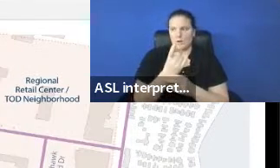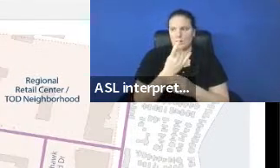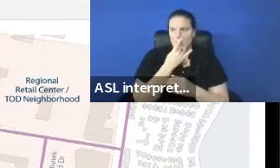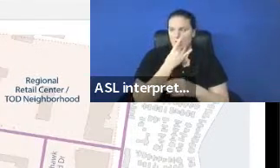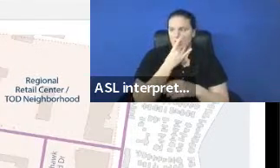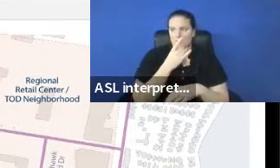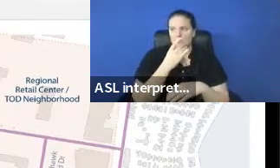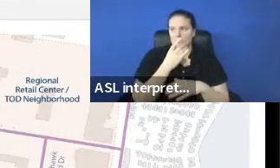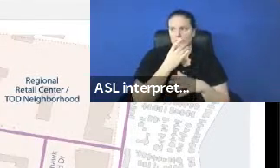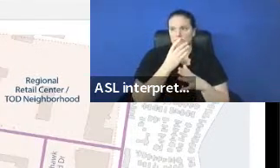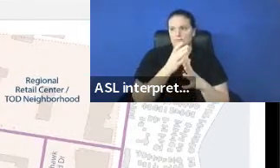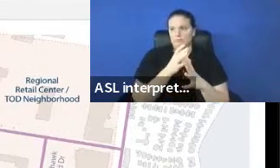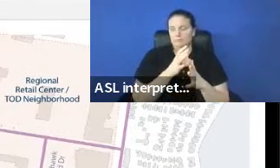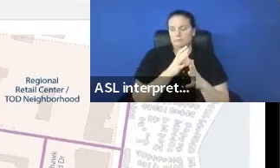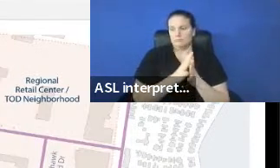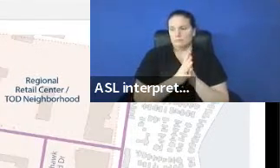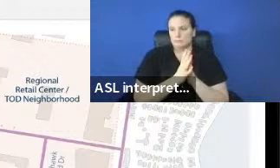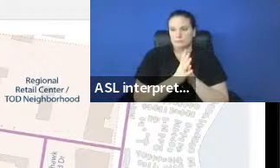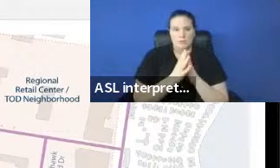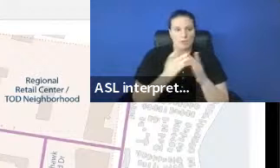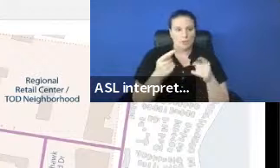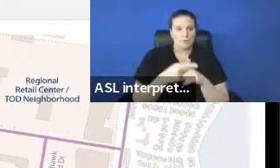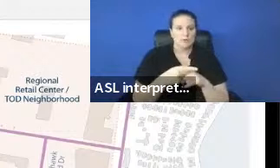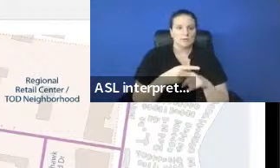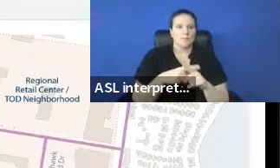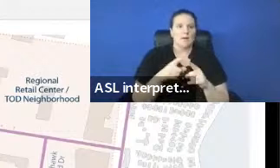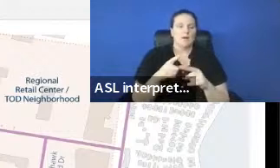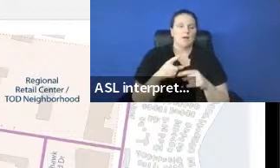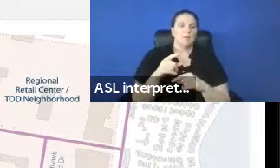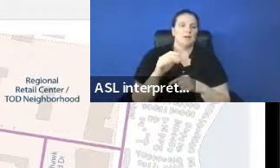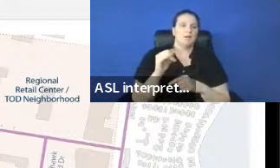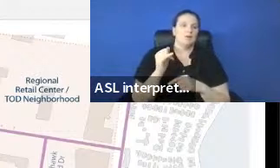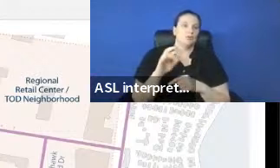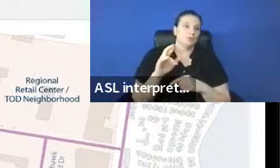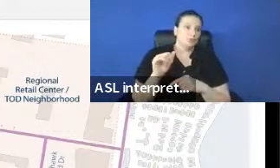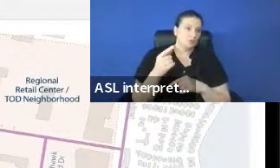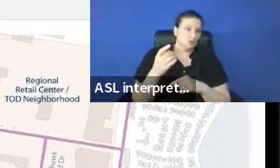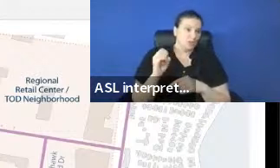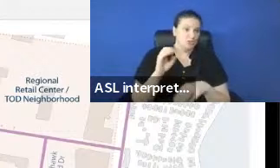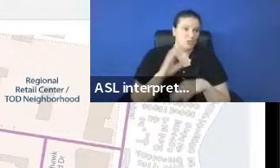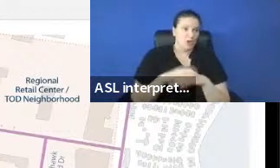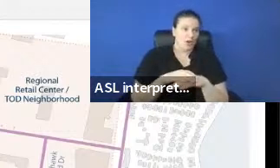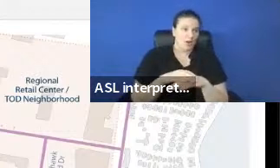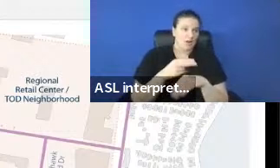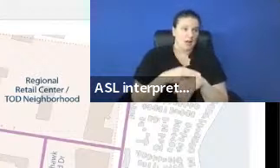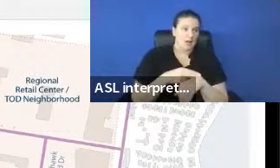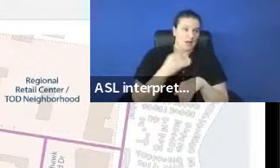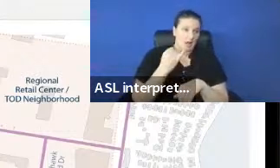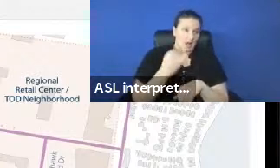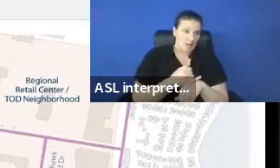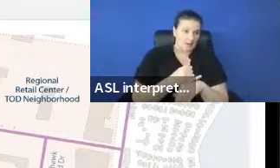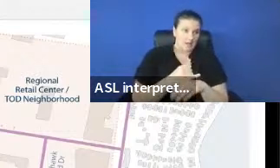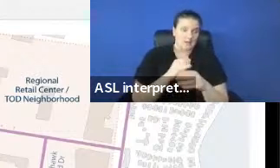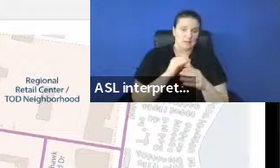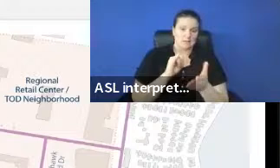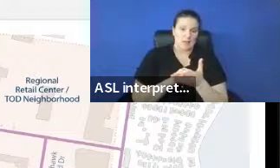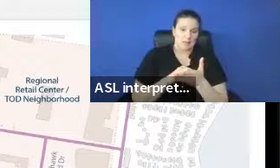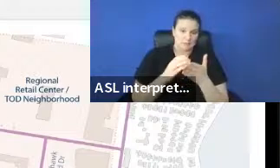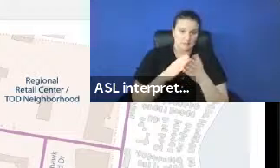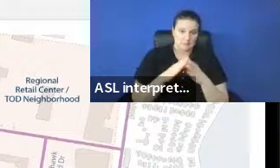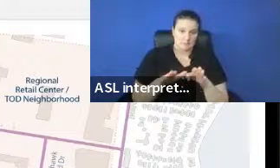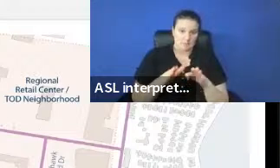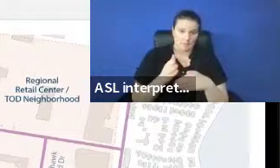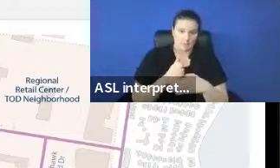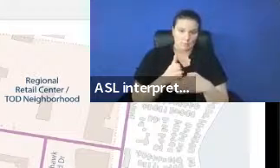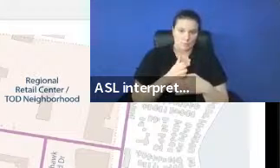intersection. However, the interchange on Hayden Island is split